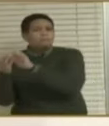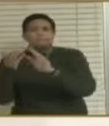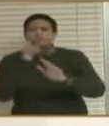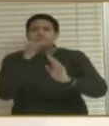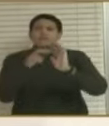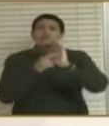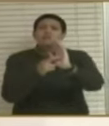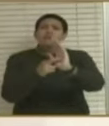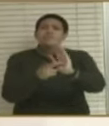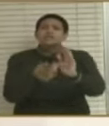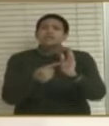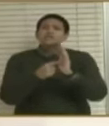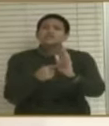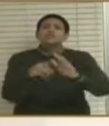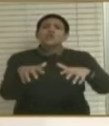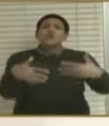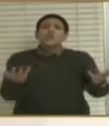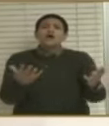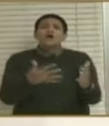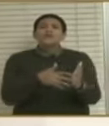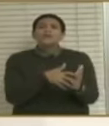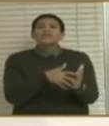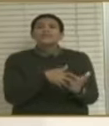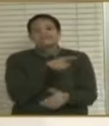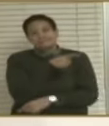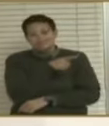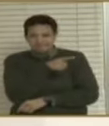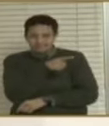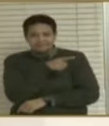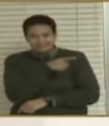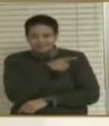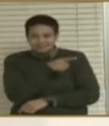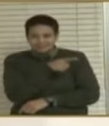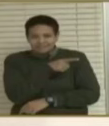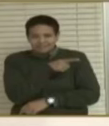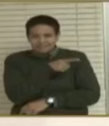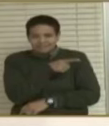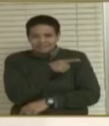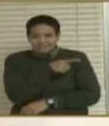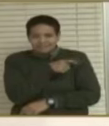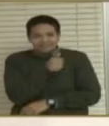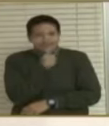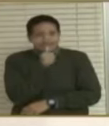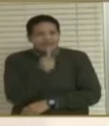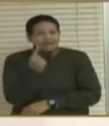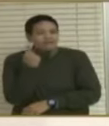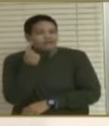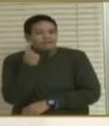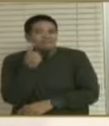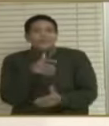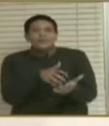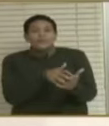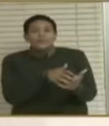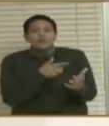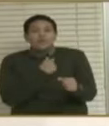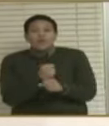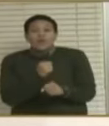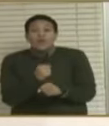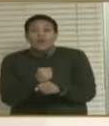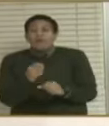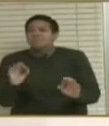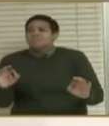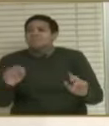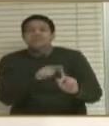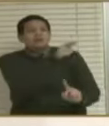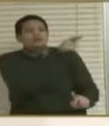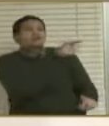us the weak link, if you will, in the arsenal and the work that we have been doing.